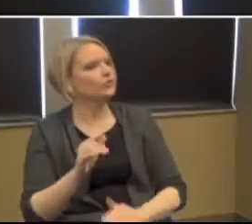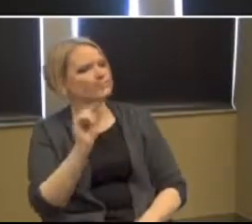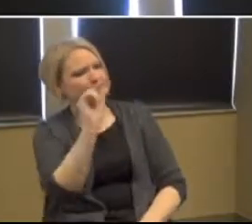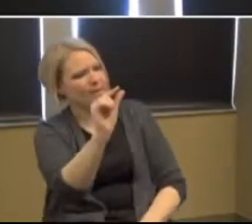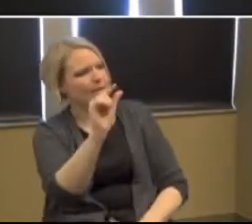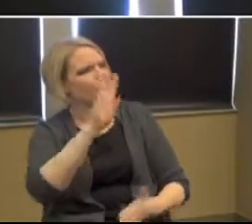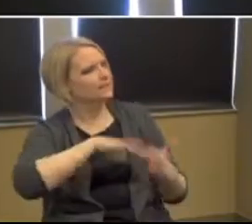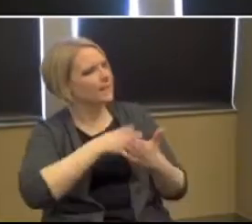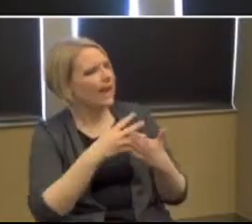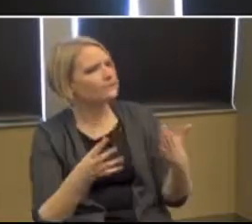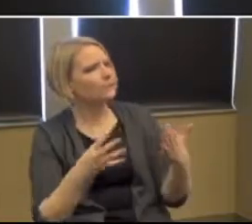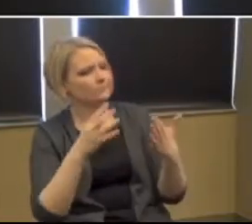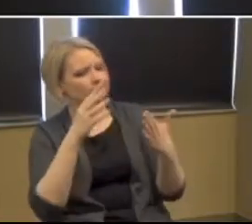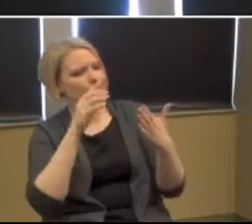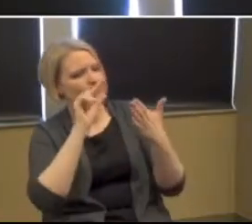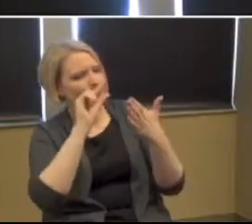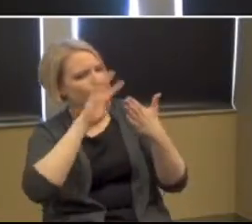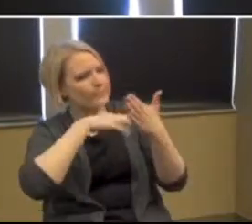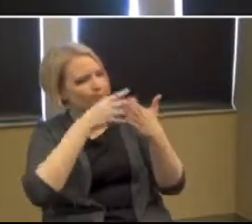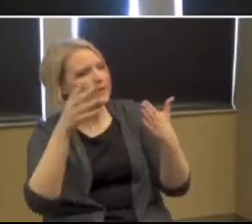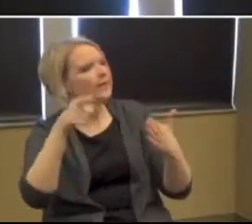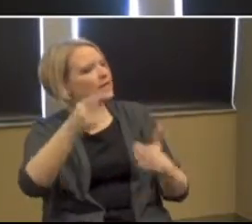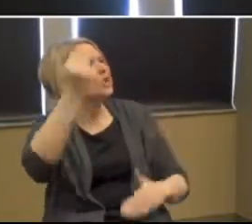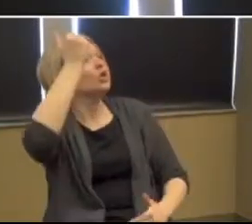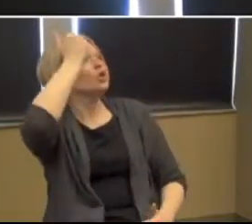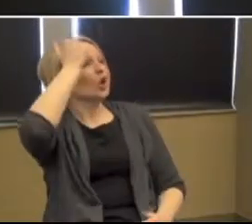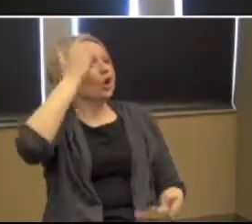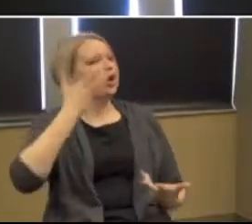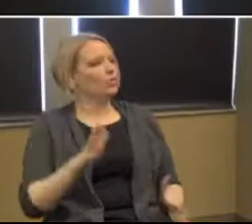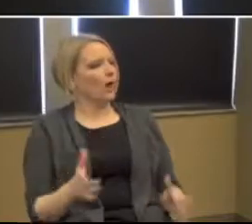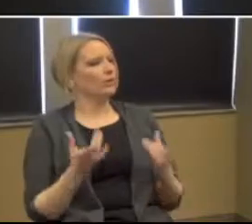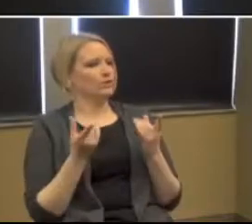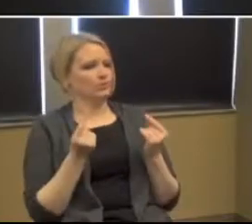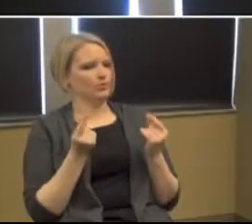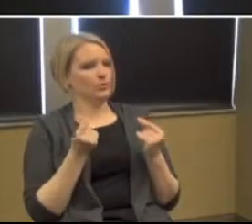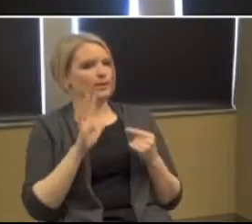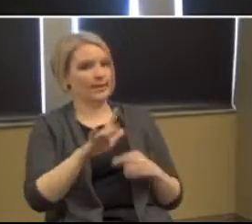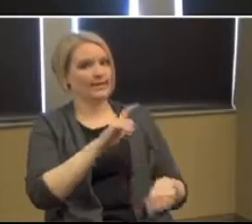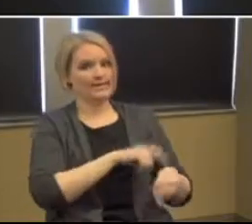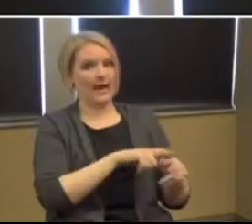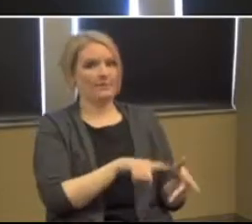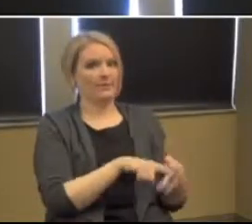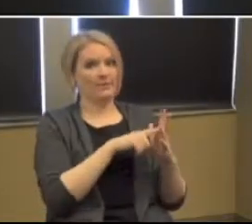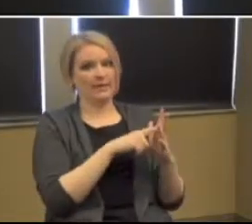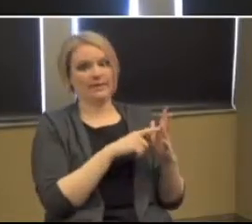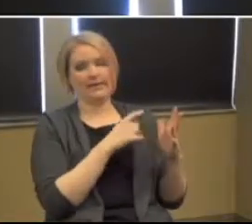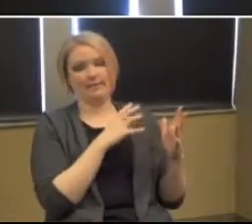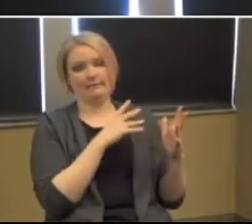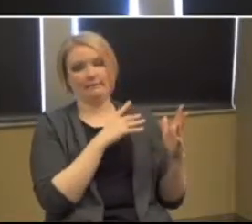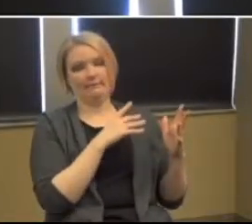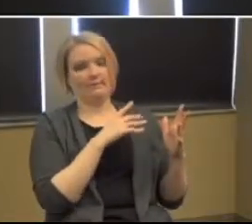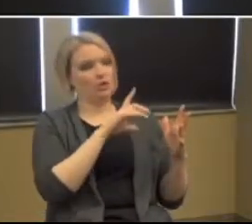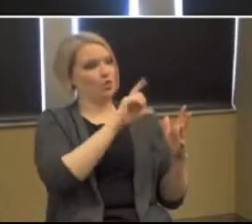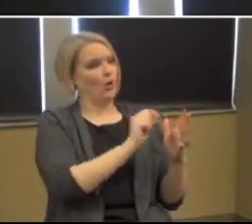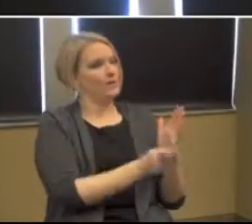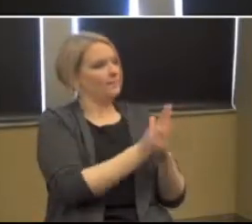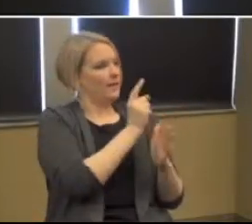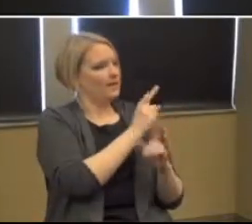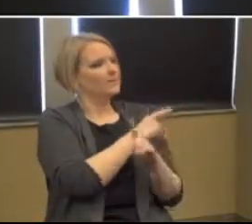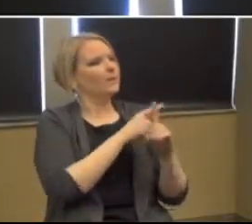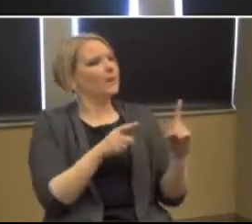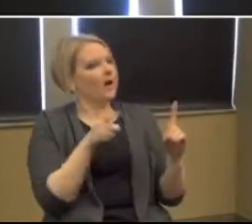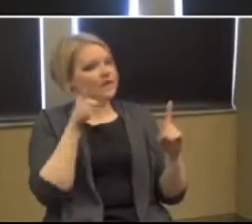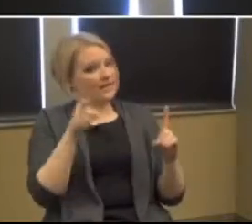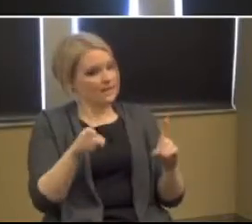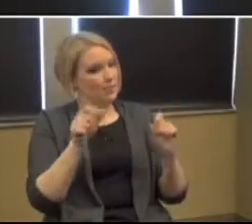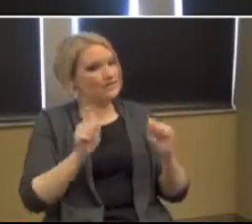that let him know what it was that he was supposed to do. And so his time started off in there as probably 20 minutes, but he ended up being in there for the